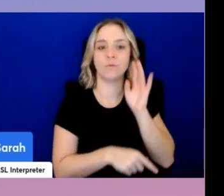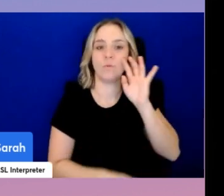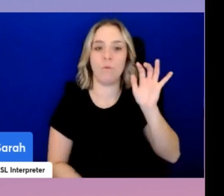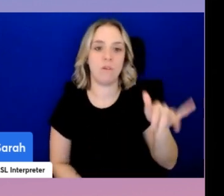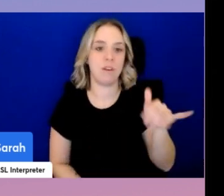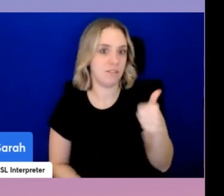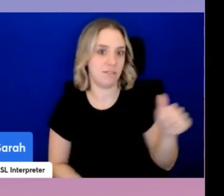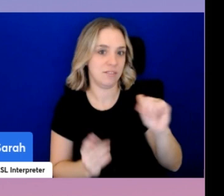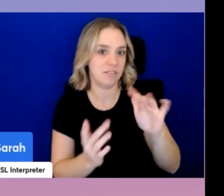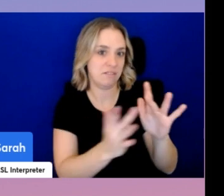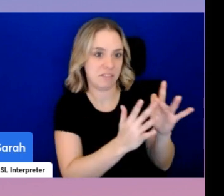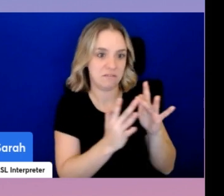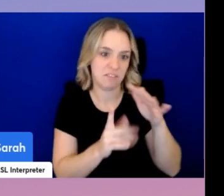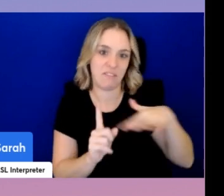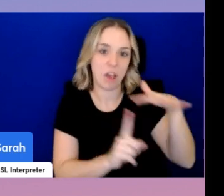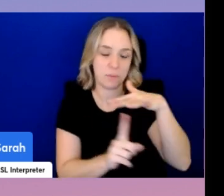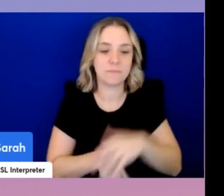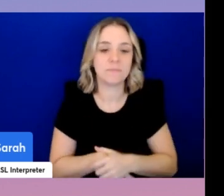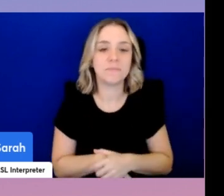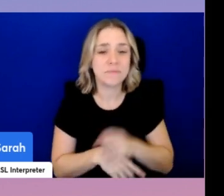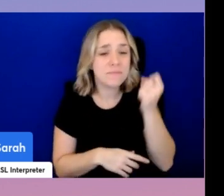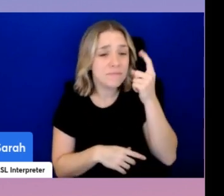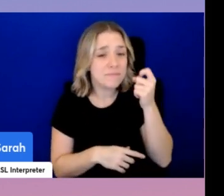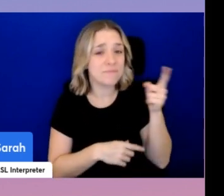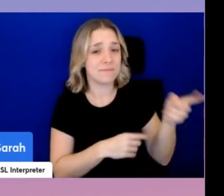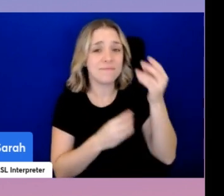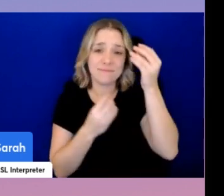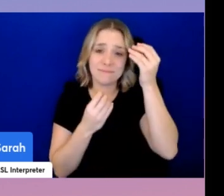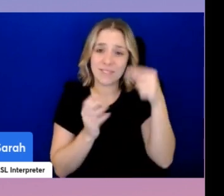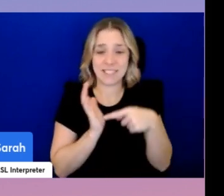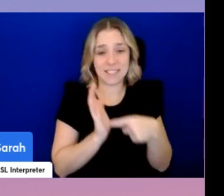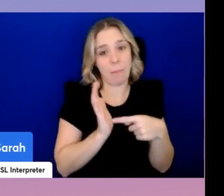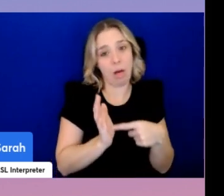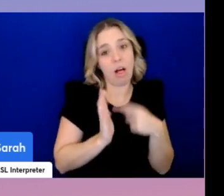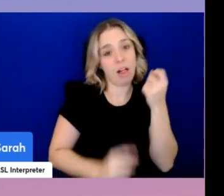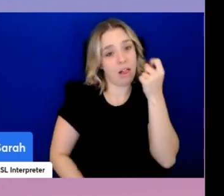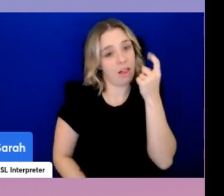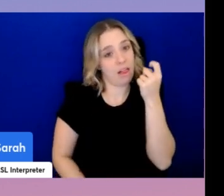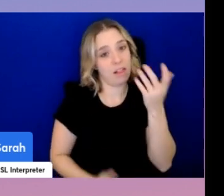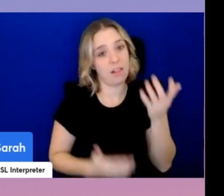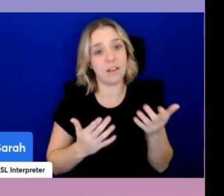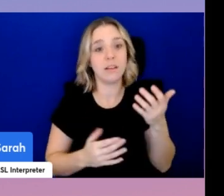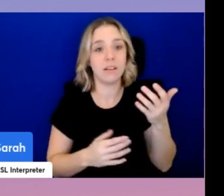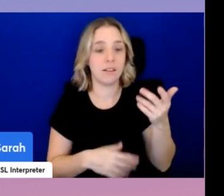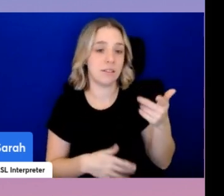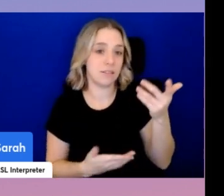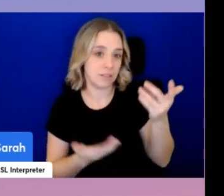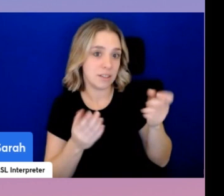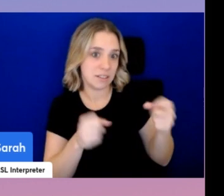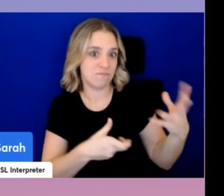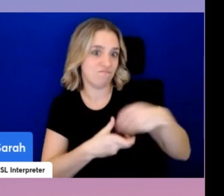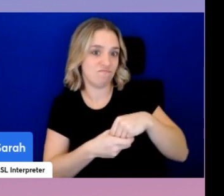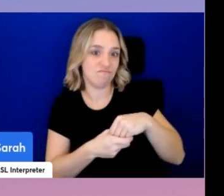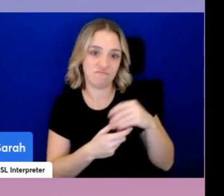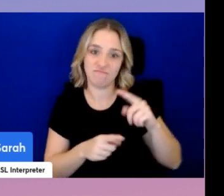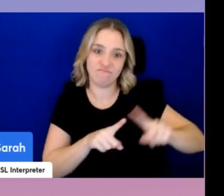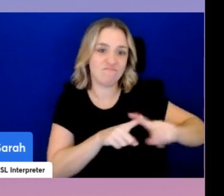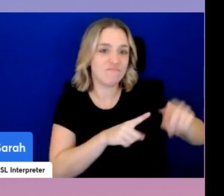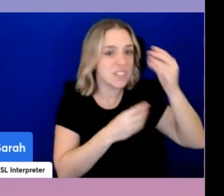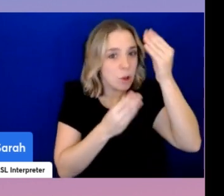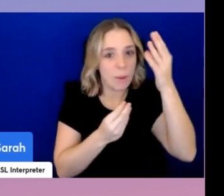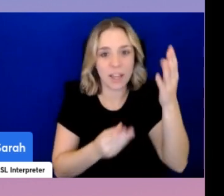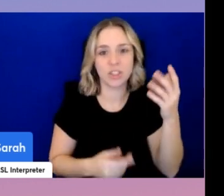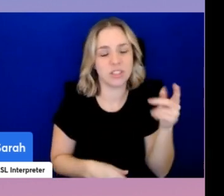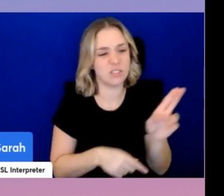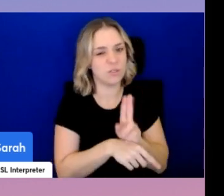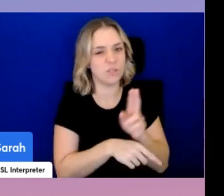easily be retrieved from the AWS console. However, if I scale up and start to introduce multiple state files belonging to